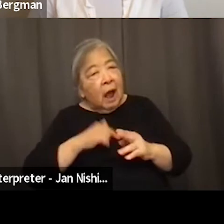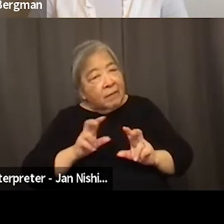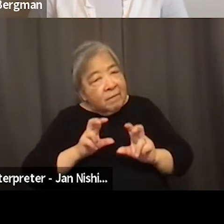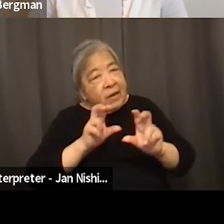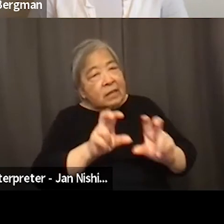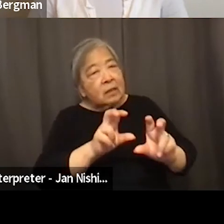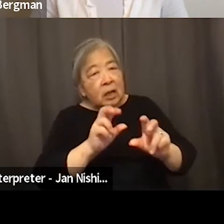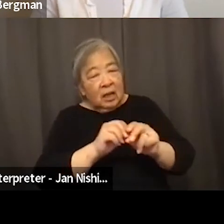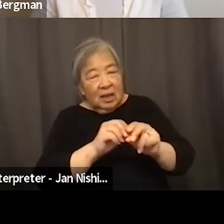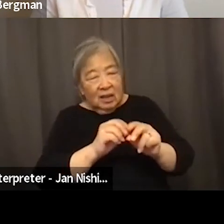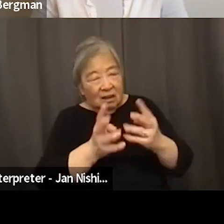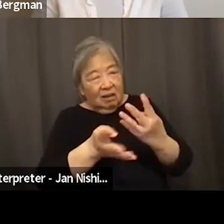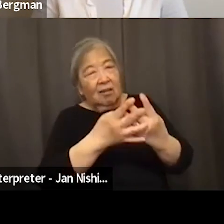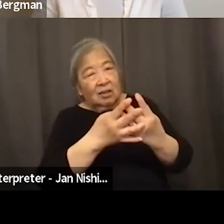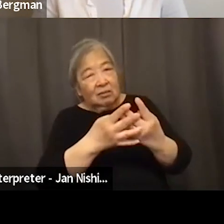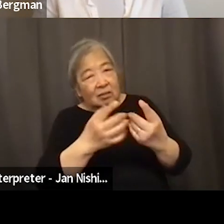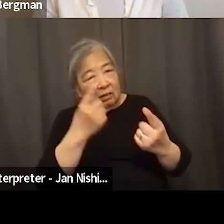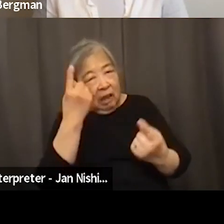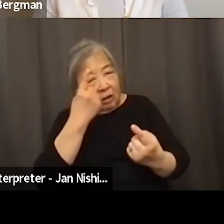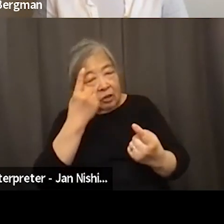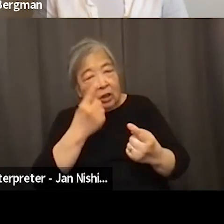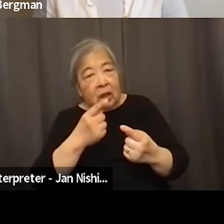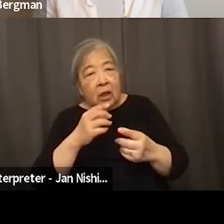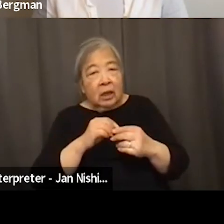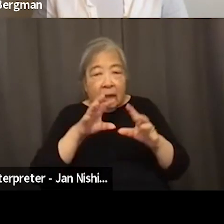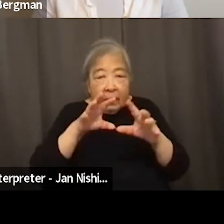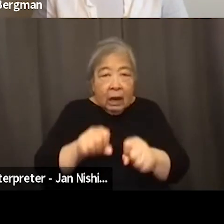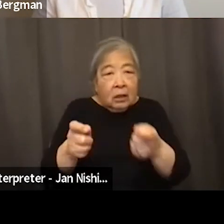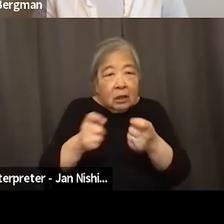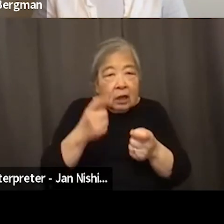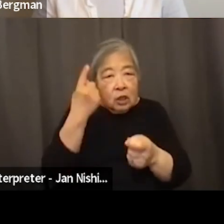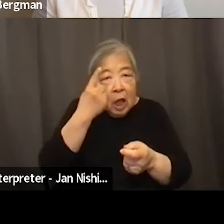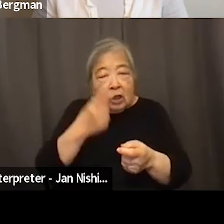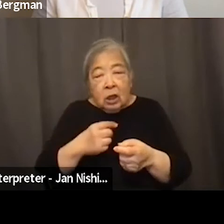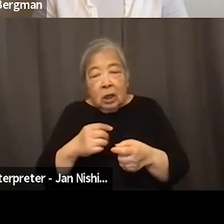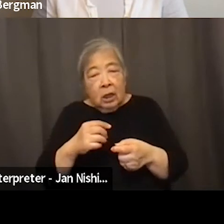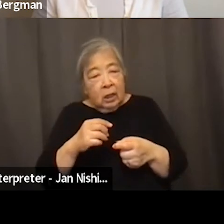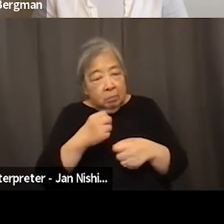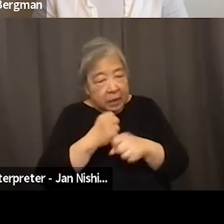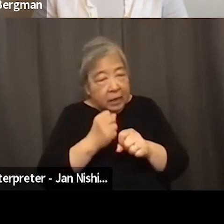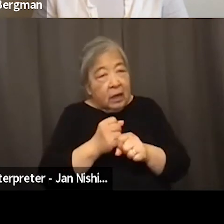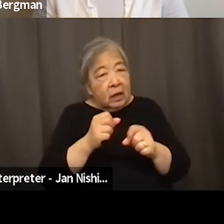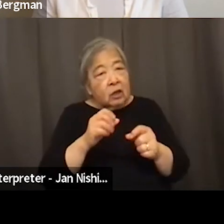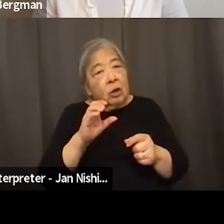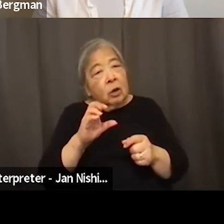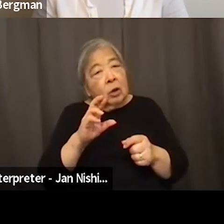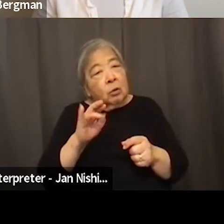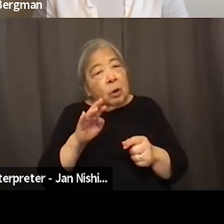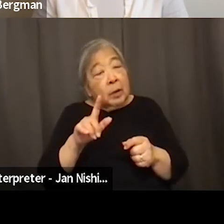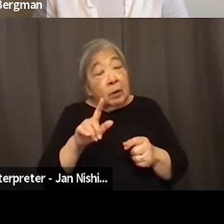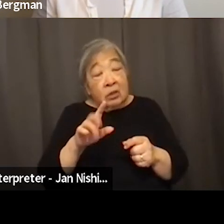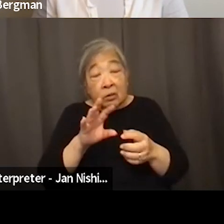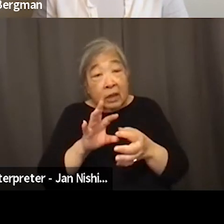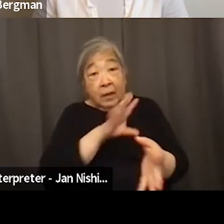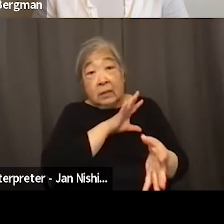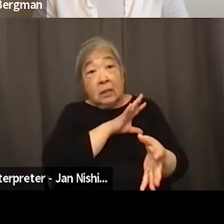carceral logics, that I've invested in colonizing logics and criminalizing logics. And so divesting from those to actually be